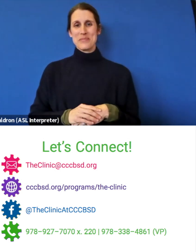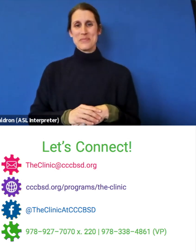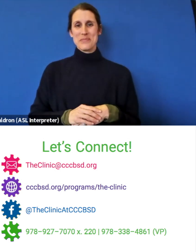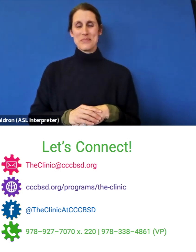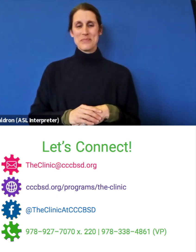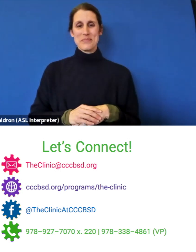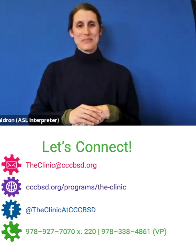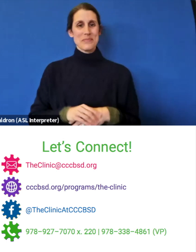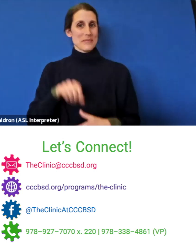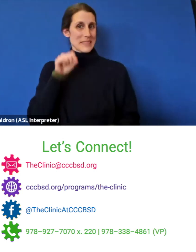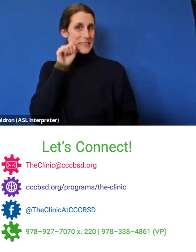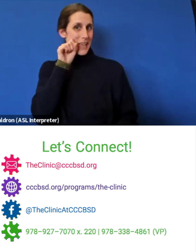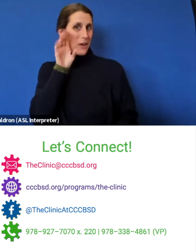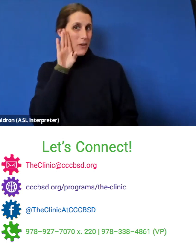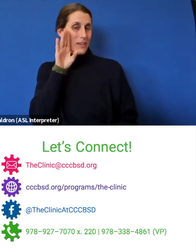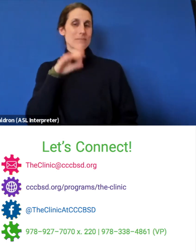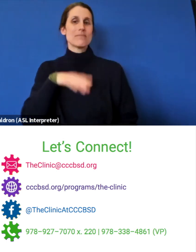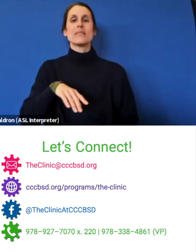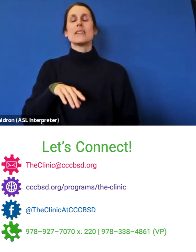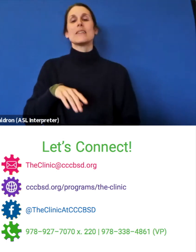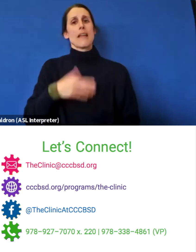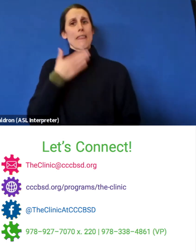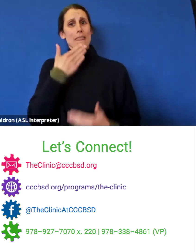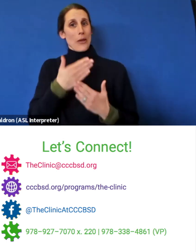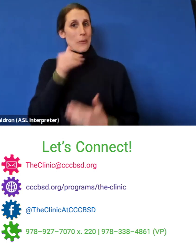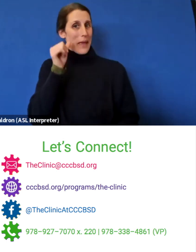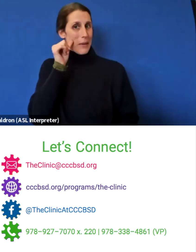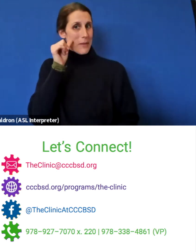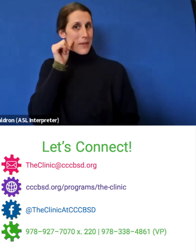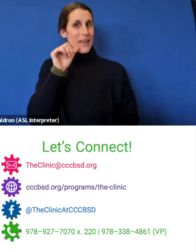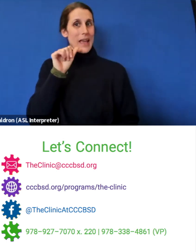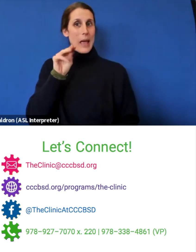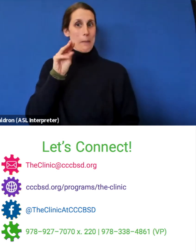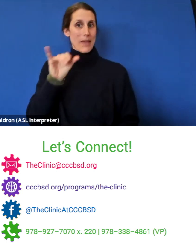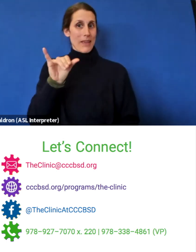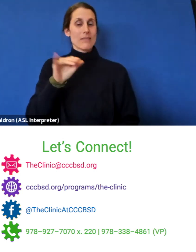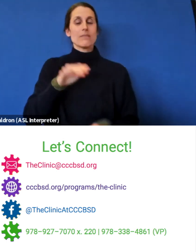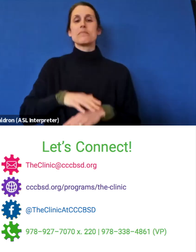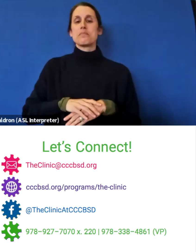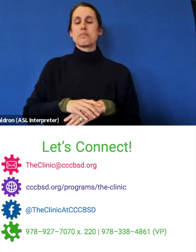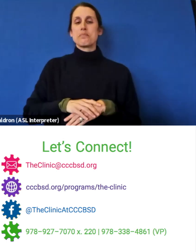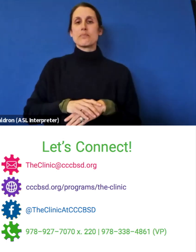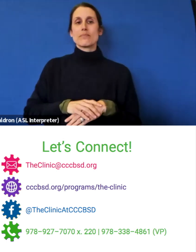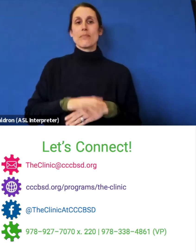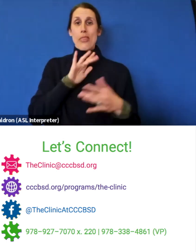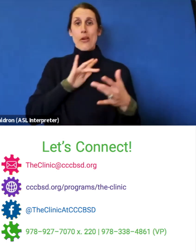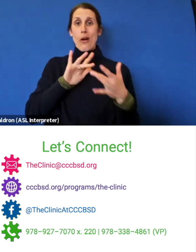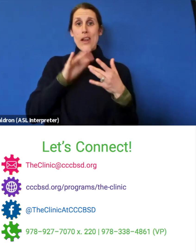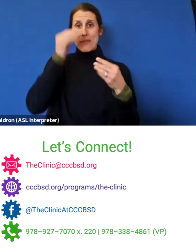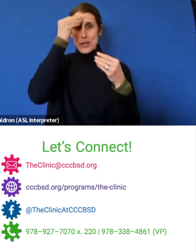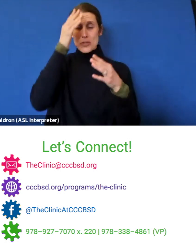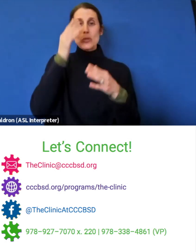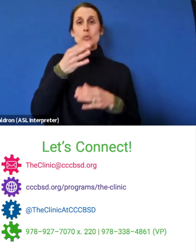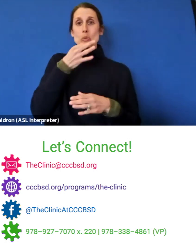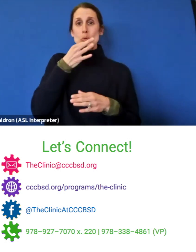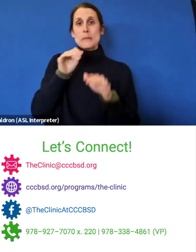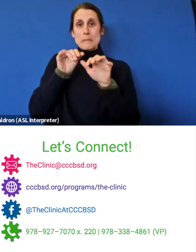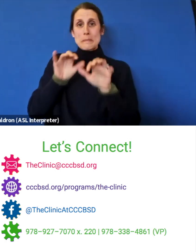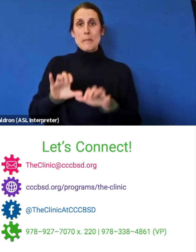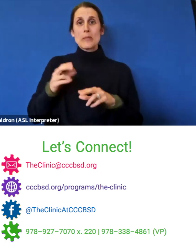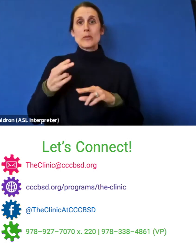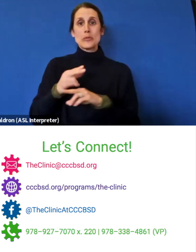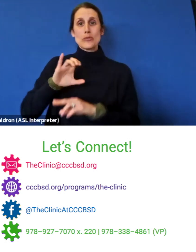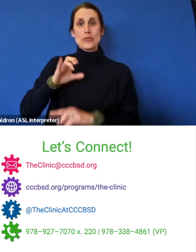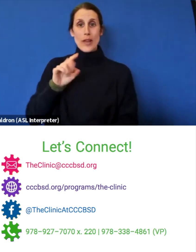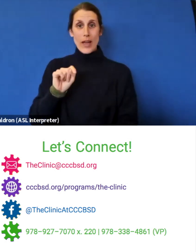Thank you so much, Amy. In just a moment, I will put in that contact information into the chat. Feel free to use this time to